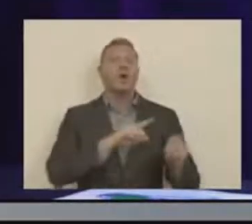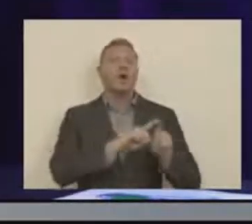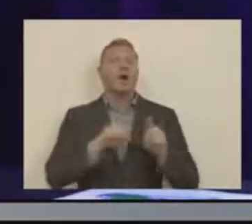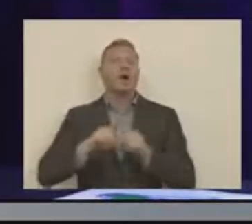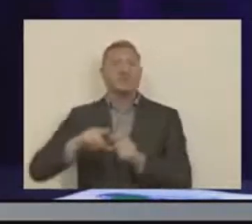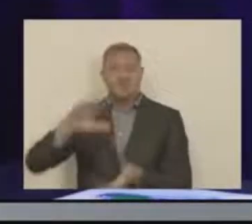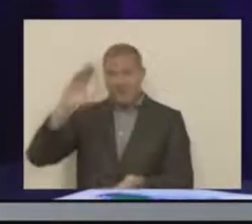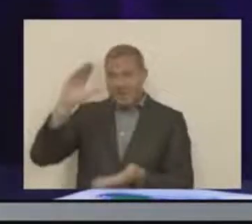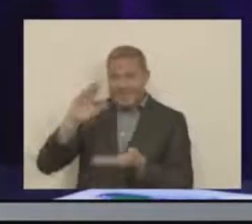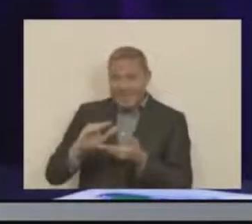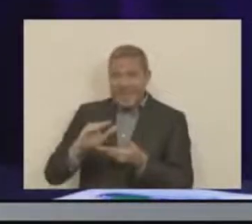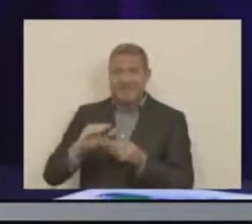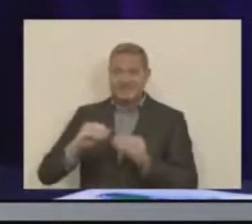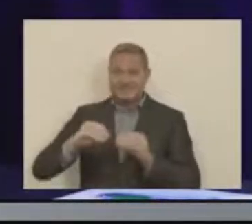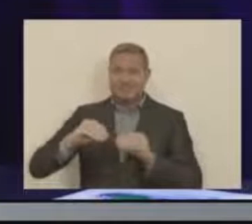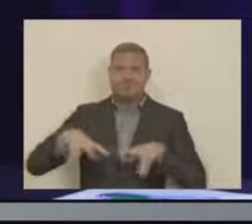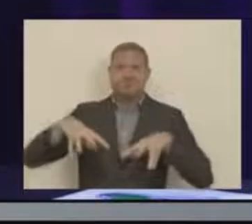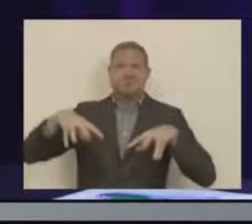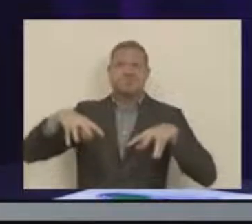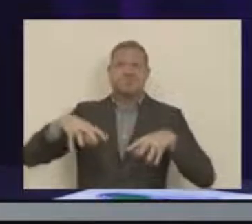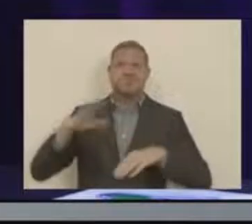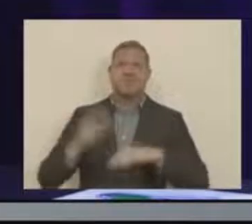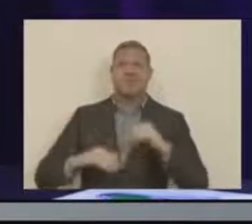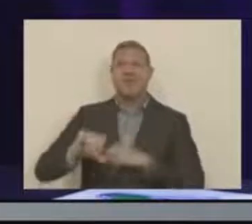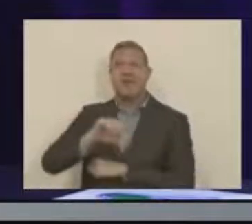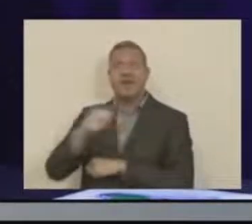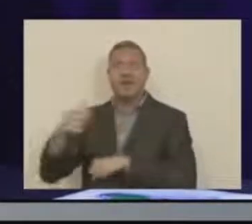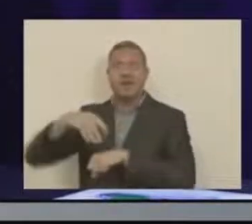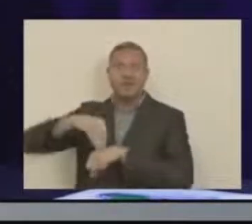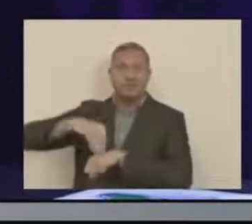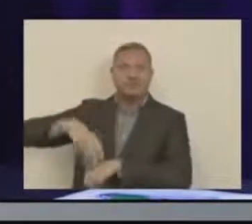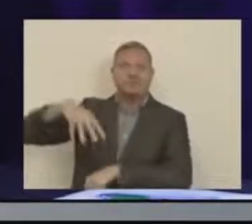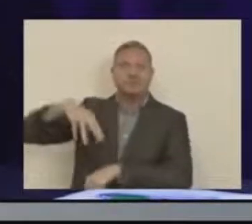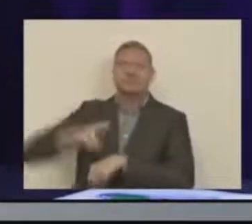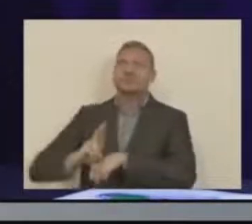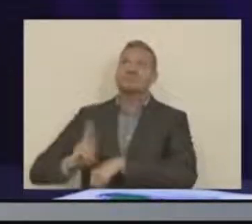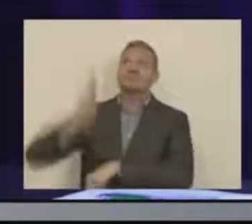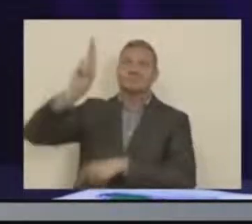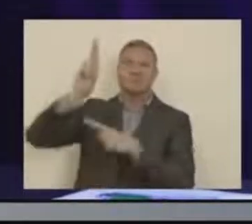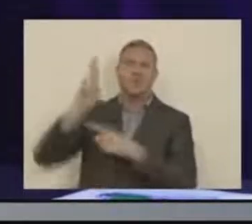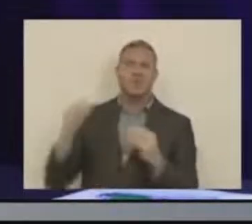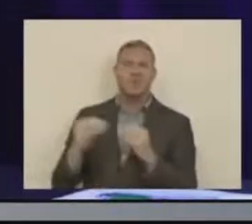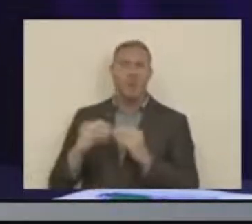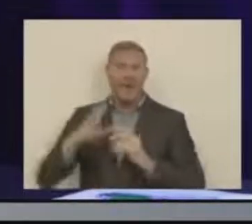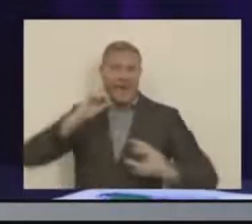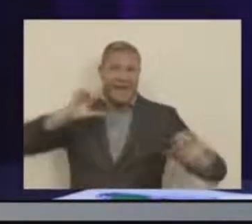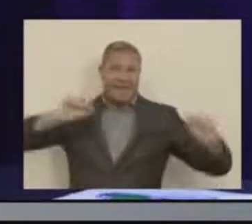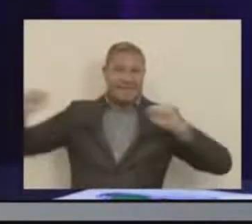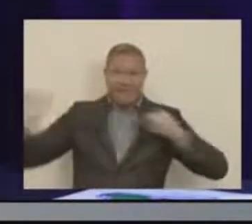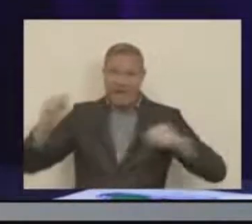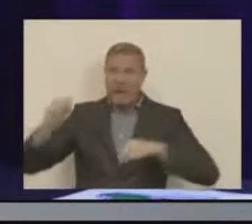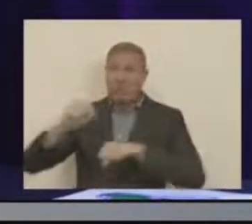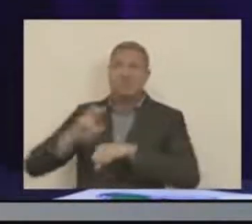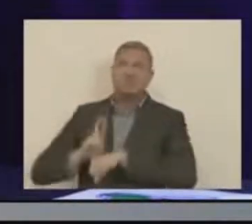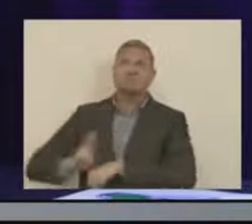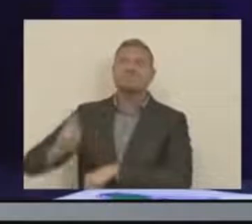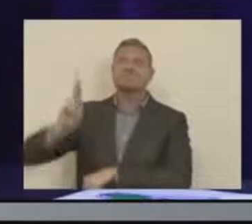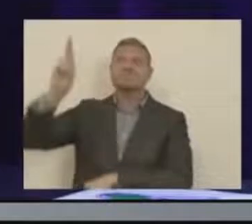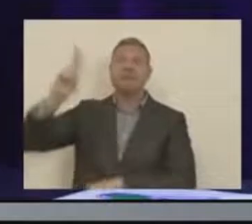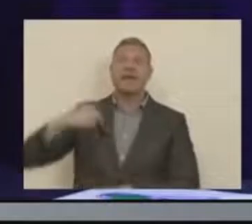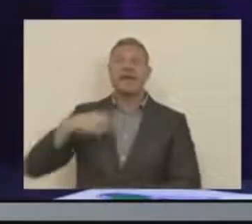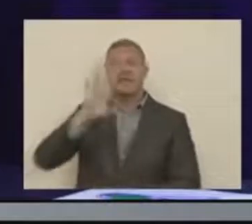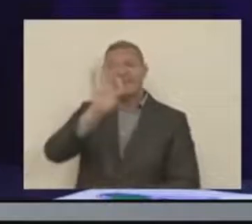and soot, onto the ground areas as compared to ground launches, and sound pollution from air launch is approximately 94% less